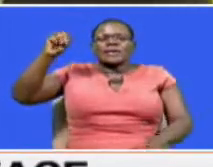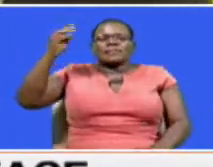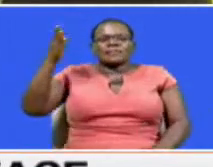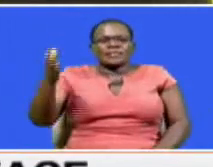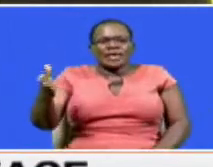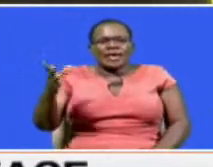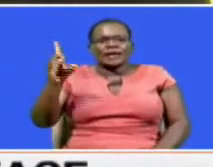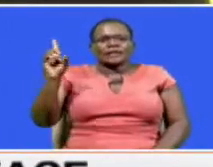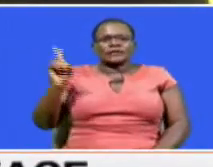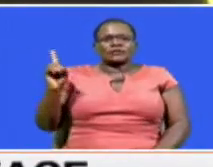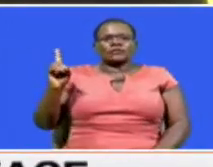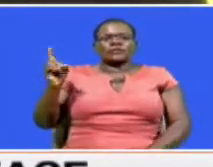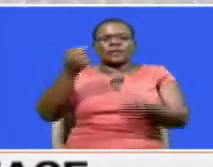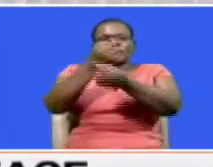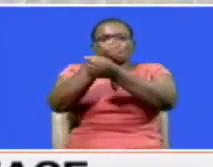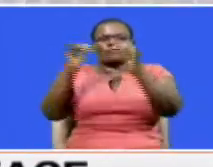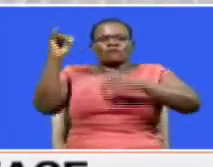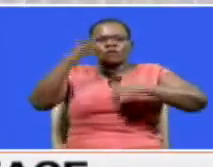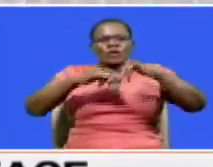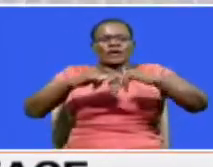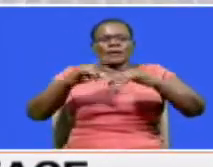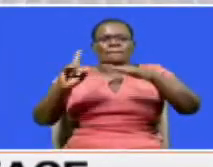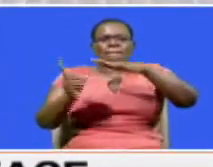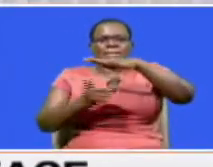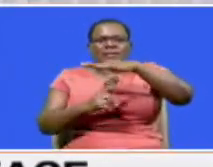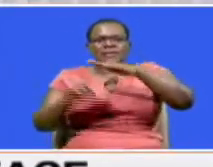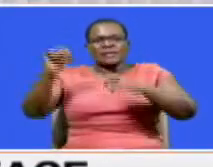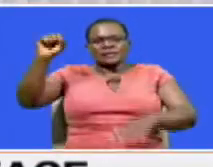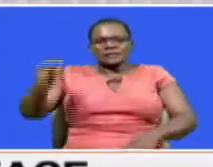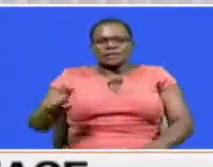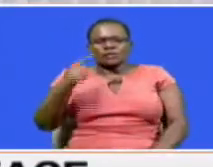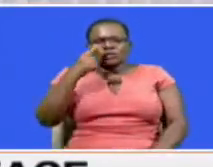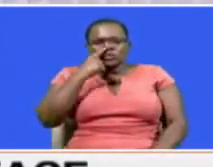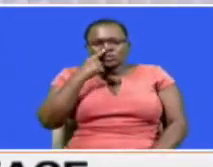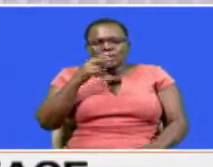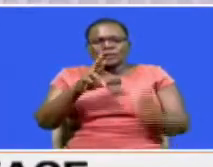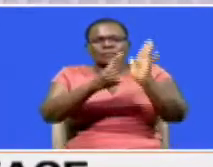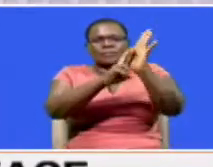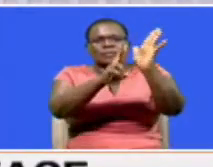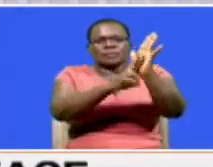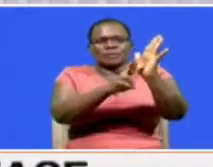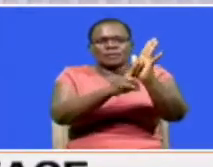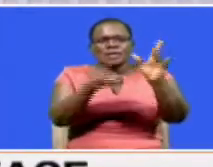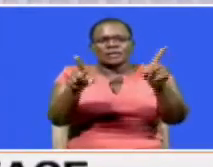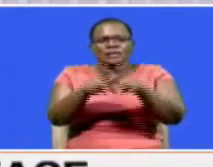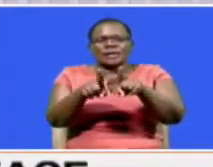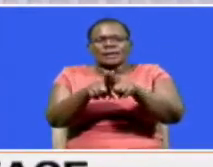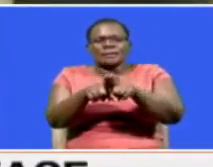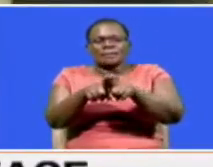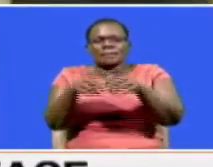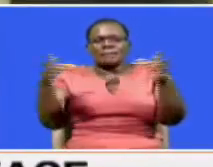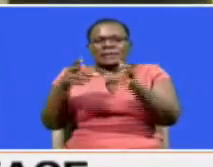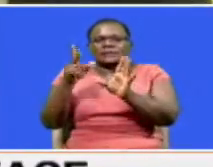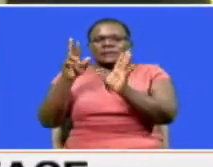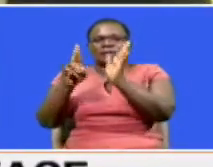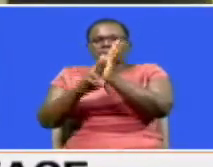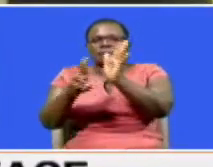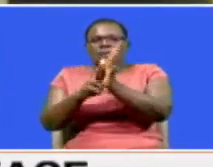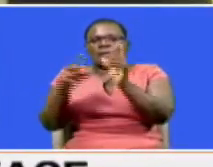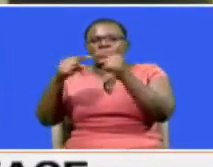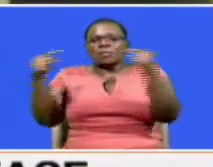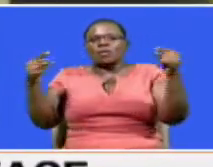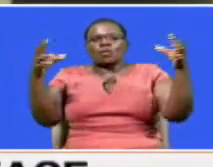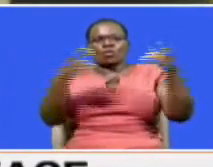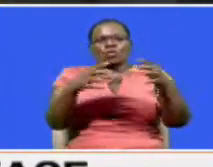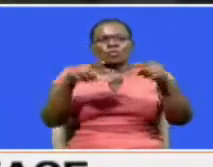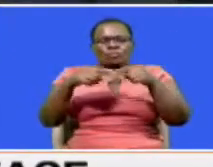Ahmed, Djibouti's Foreign Affairs Minister, South Sudan representatives, as well as parties representing the rival groups in